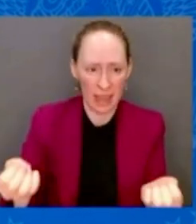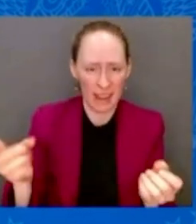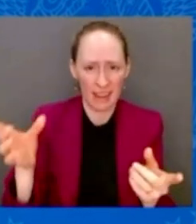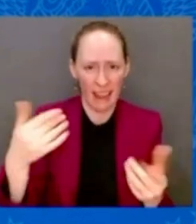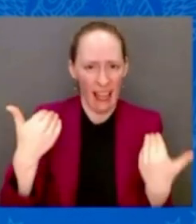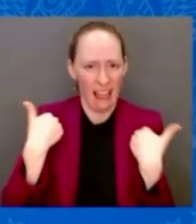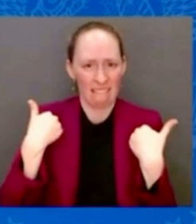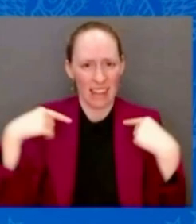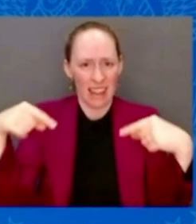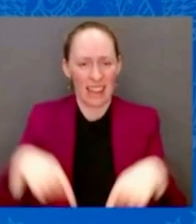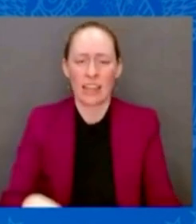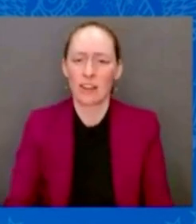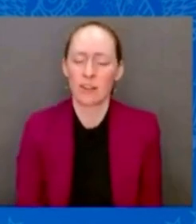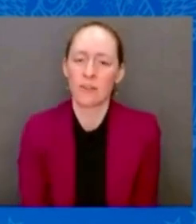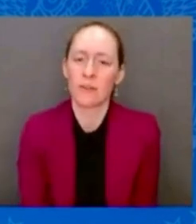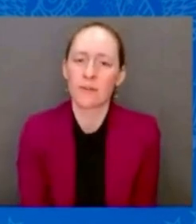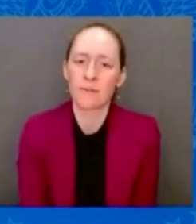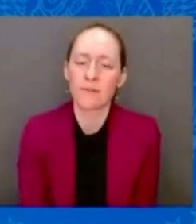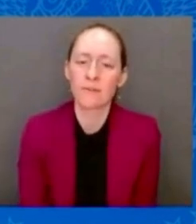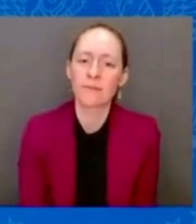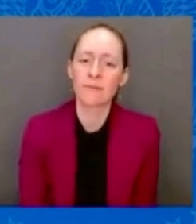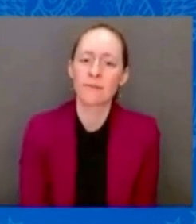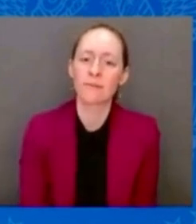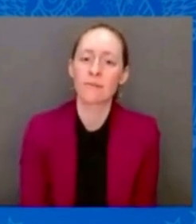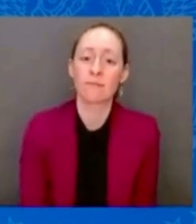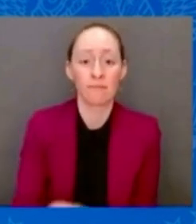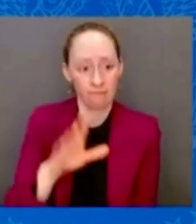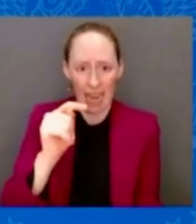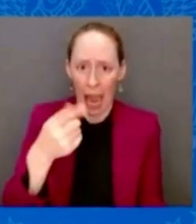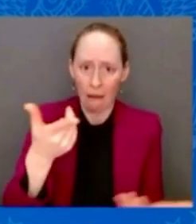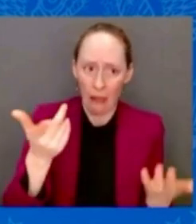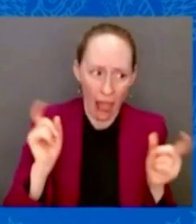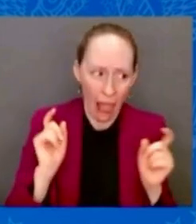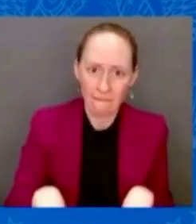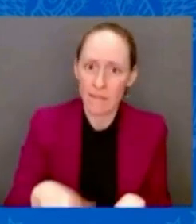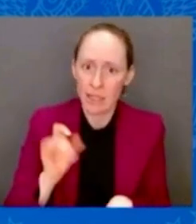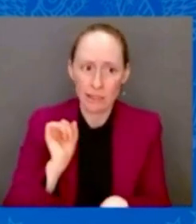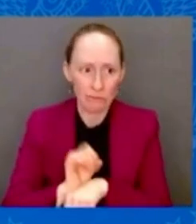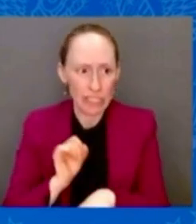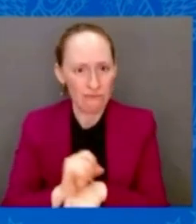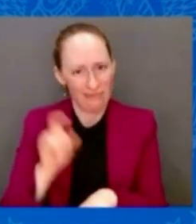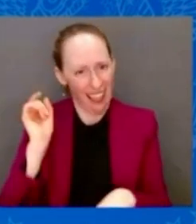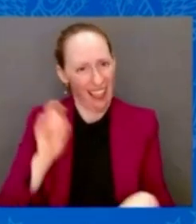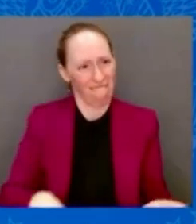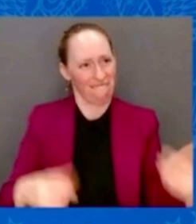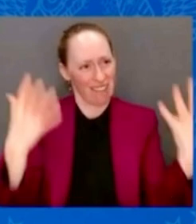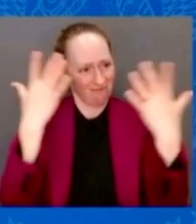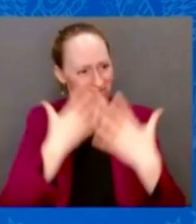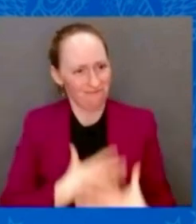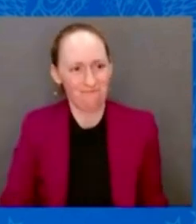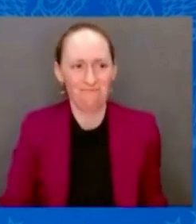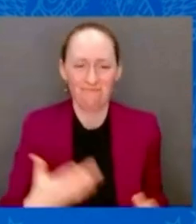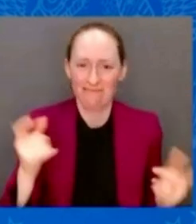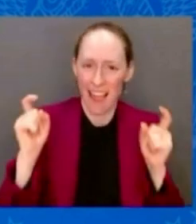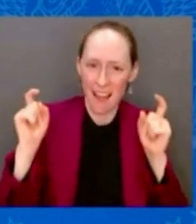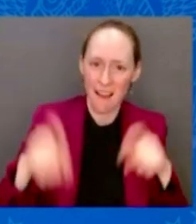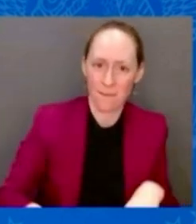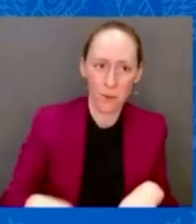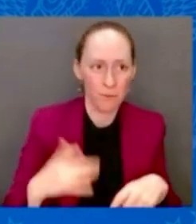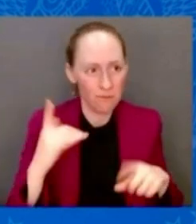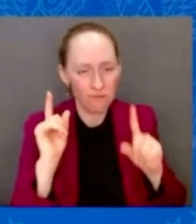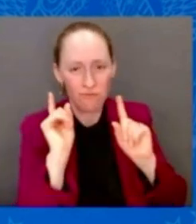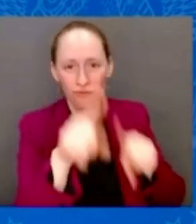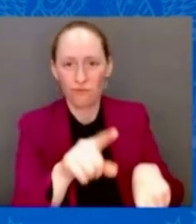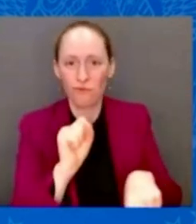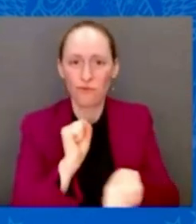able to do your job. I signed legislation to fund research aimed at understanding the risk you face from PFAS and how